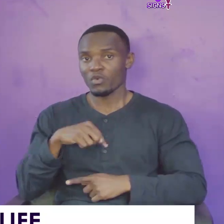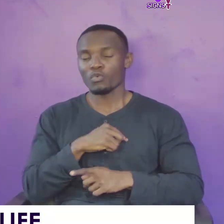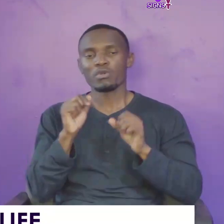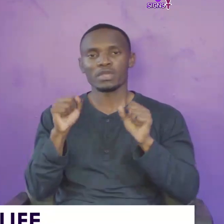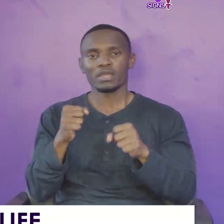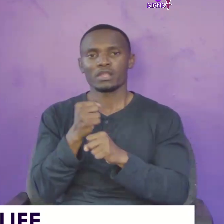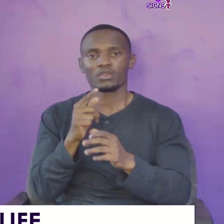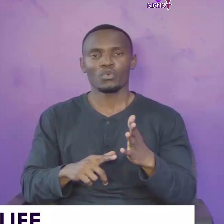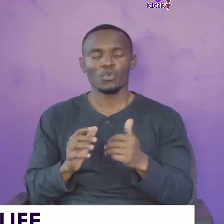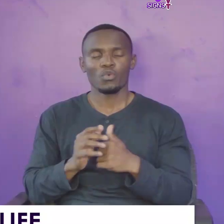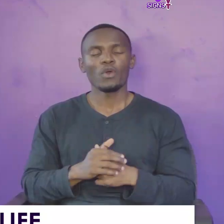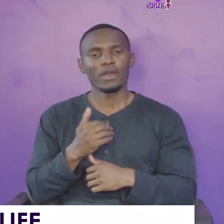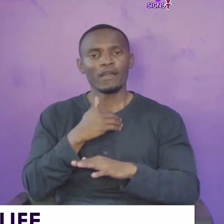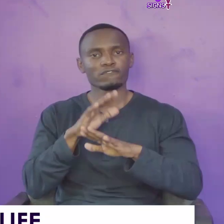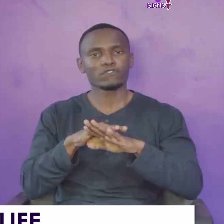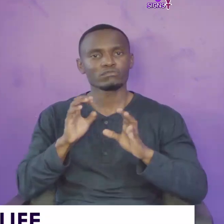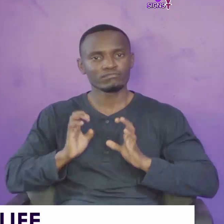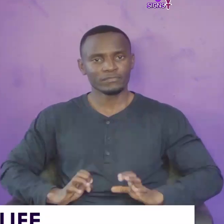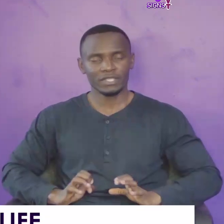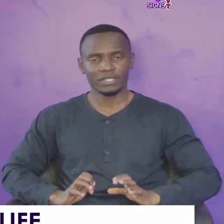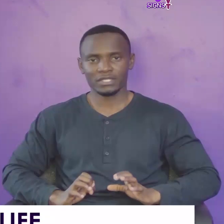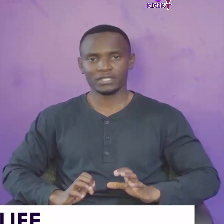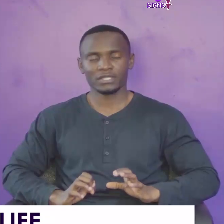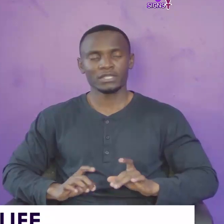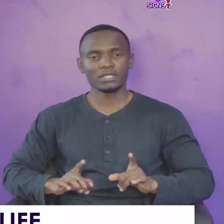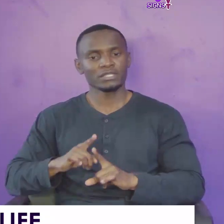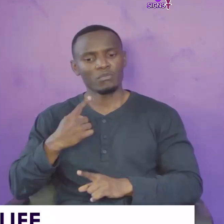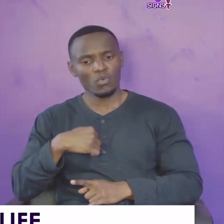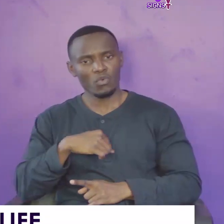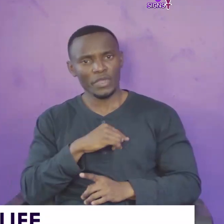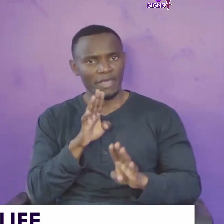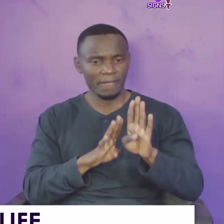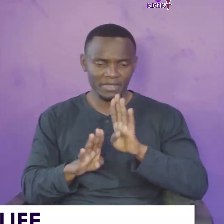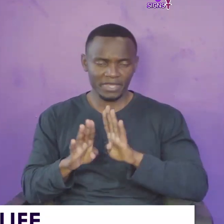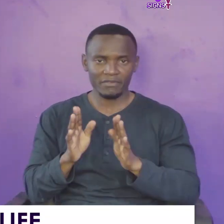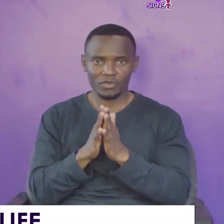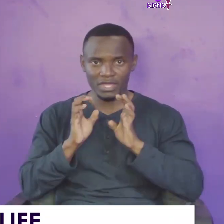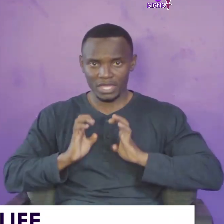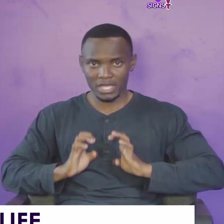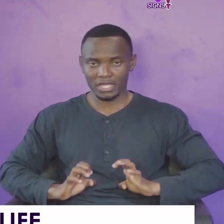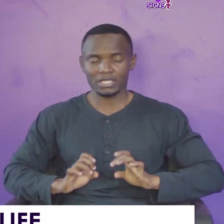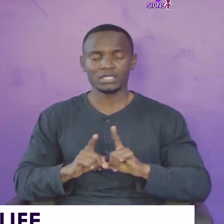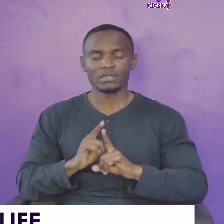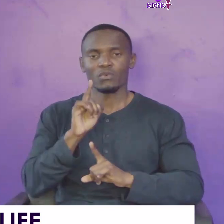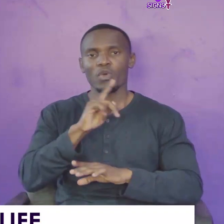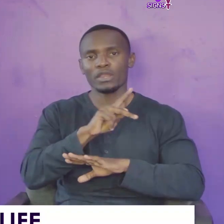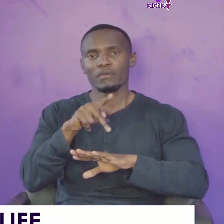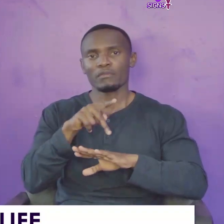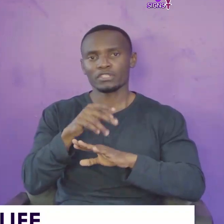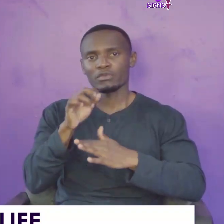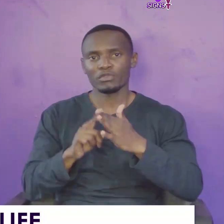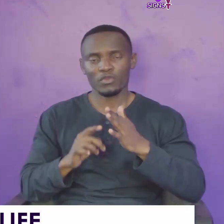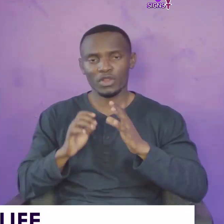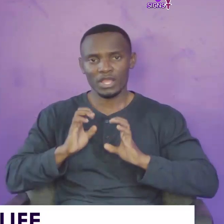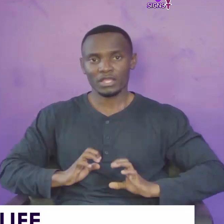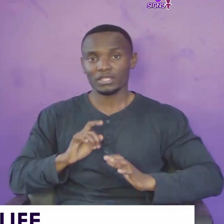embrace ethics. Right. And to be ethical people, we conduct ourselves ethically. And you see, one of the principles of ethics is